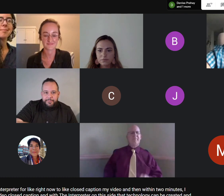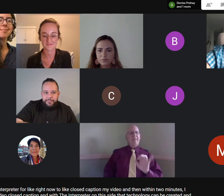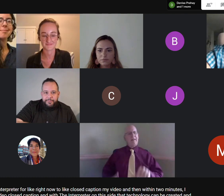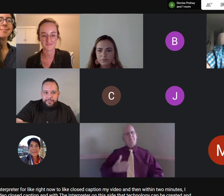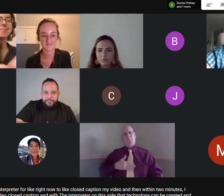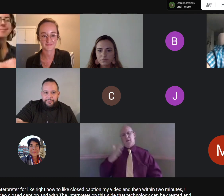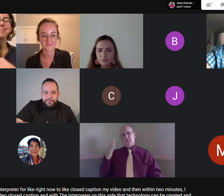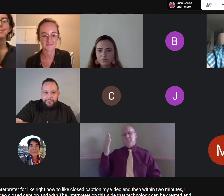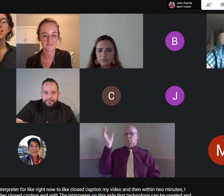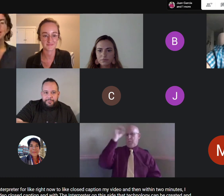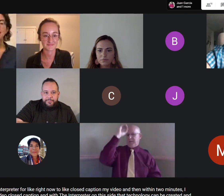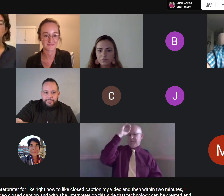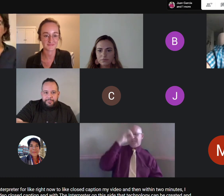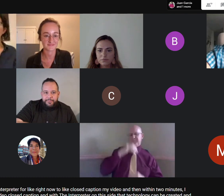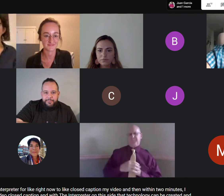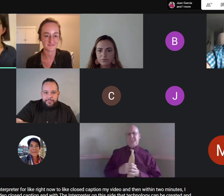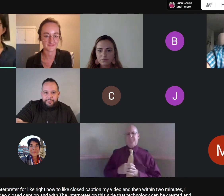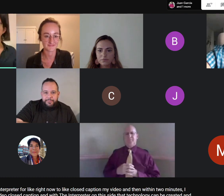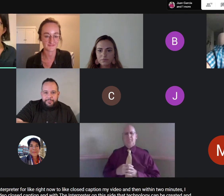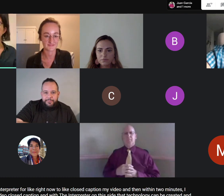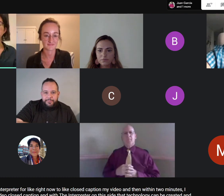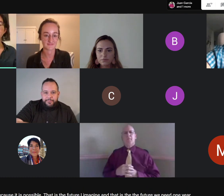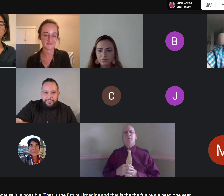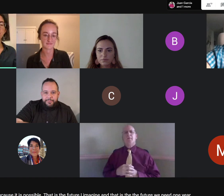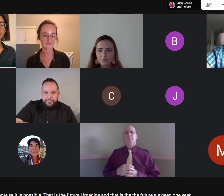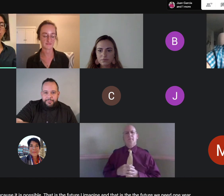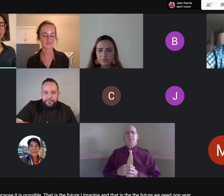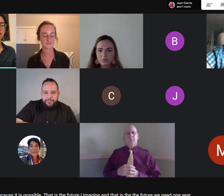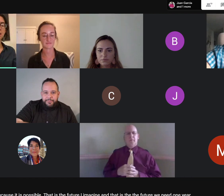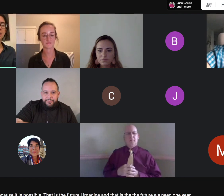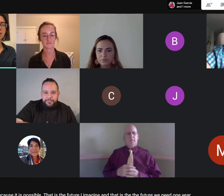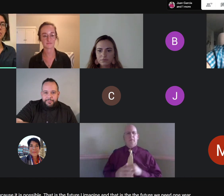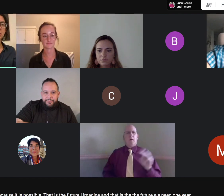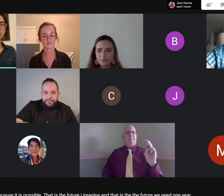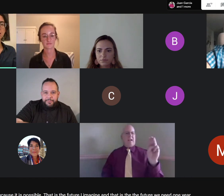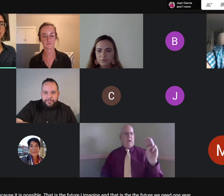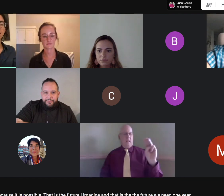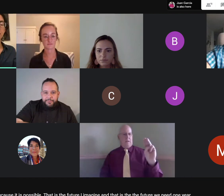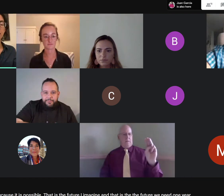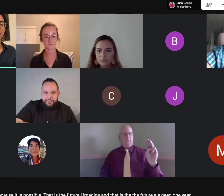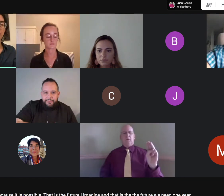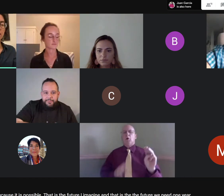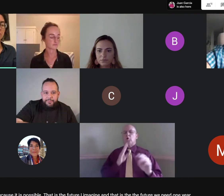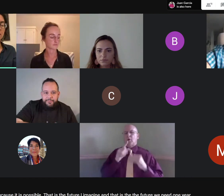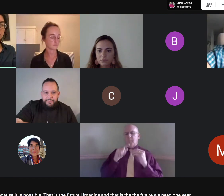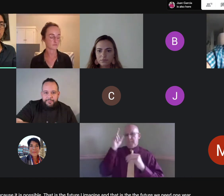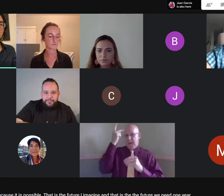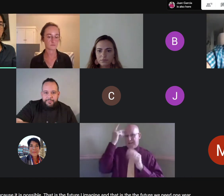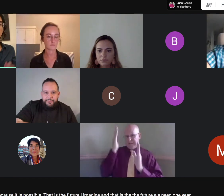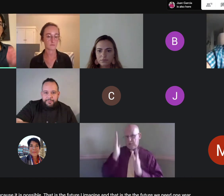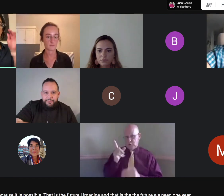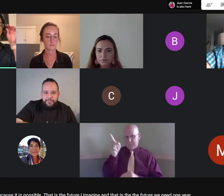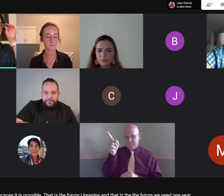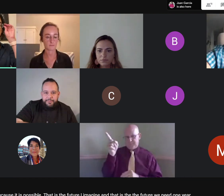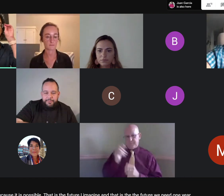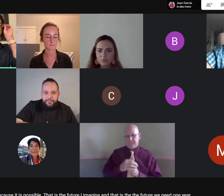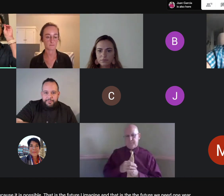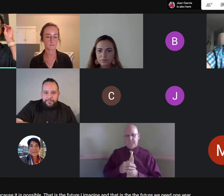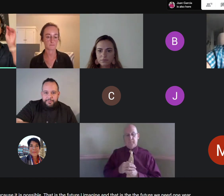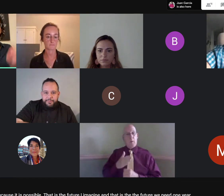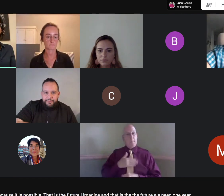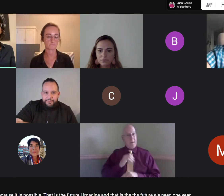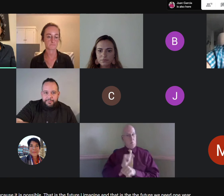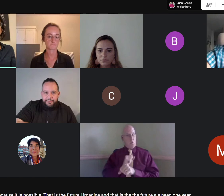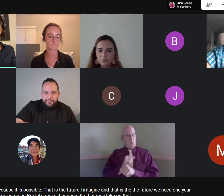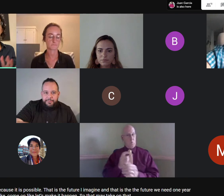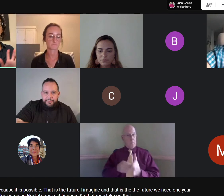that. I will add on to that specifically about elected officials. In one of my roles at work, I have had to have